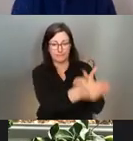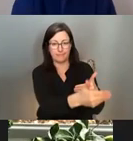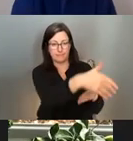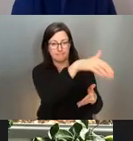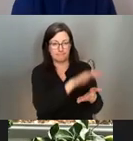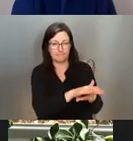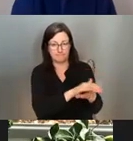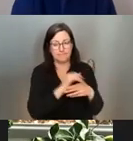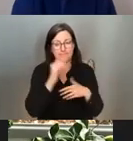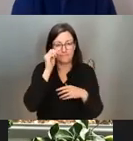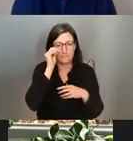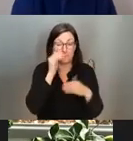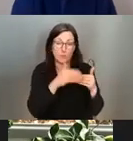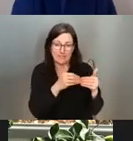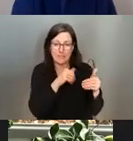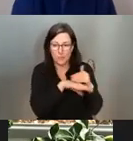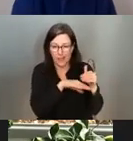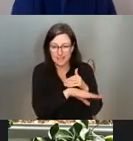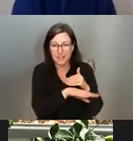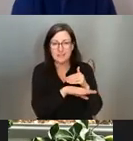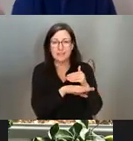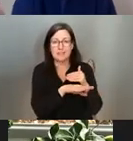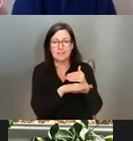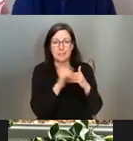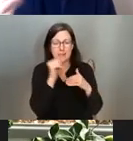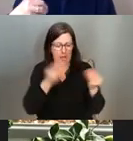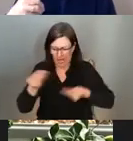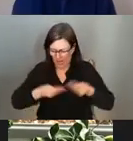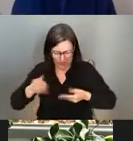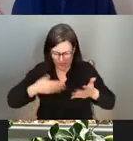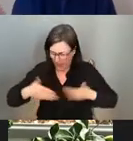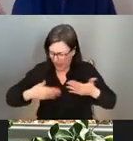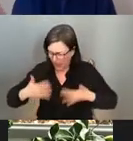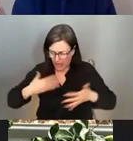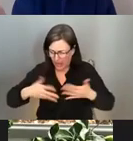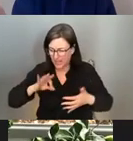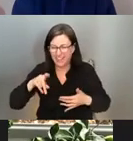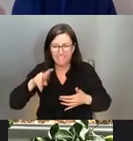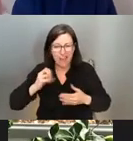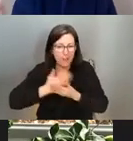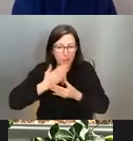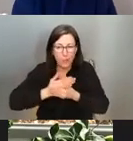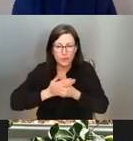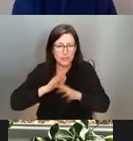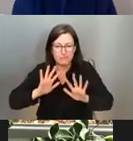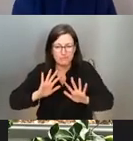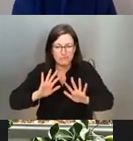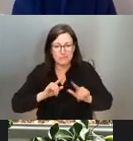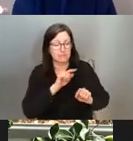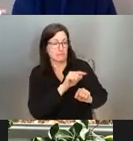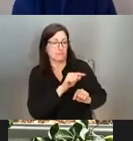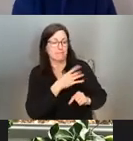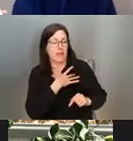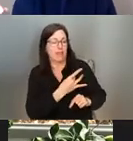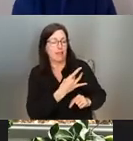concise way that's easy to access and not be shuffling through a whole file folder of different things. So I like to use